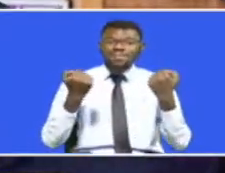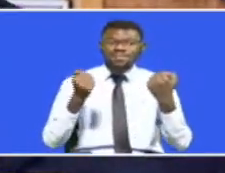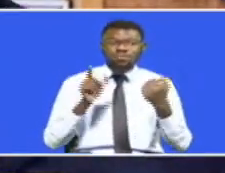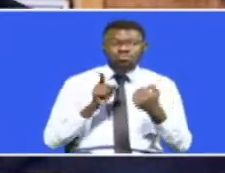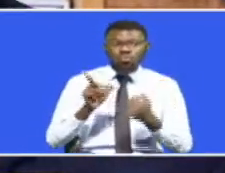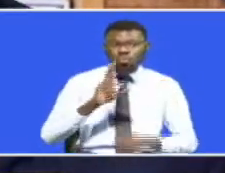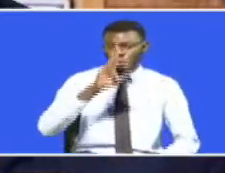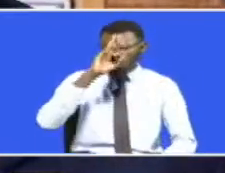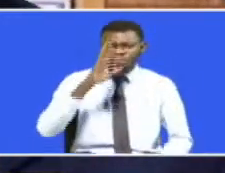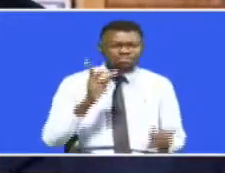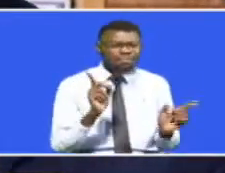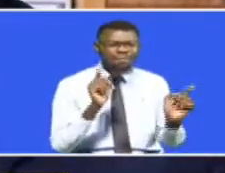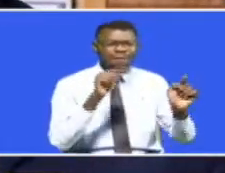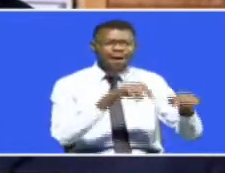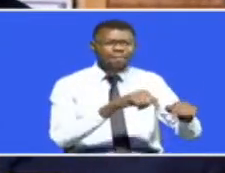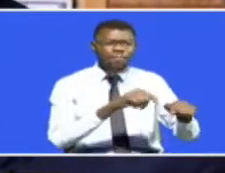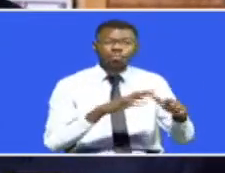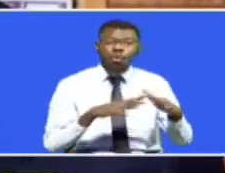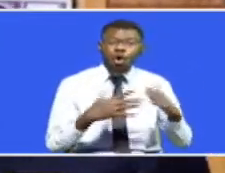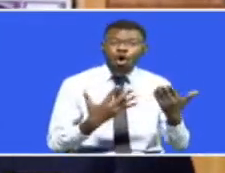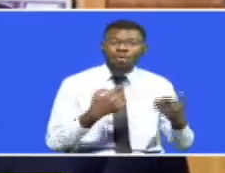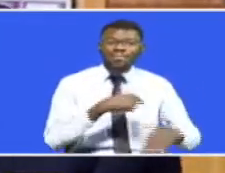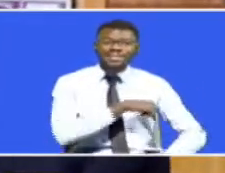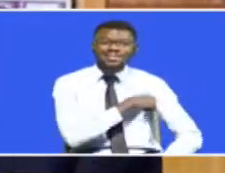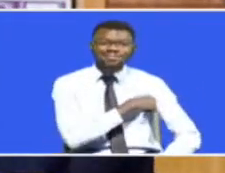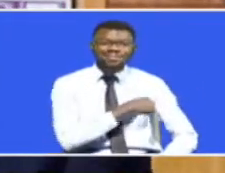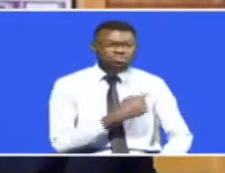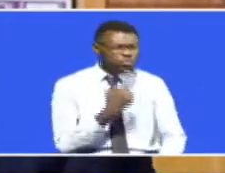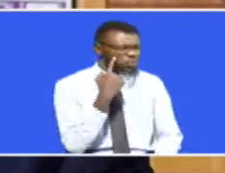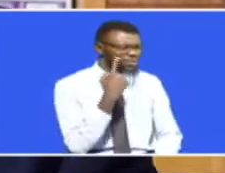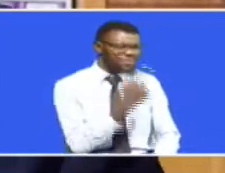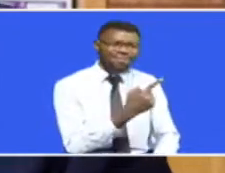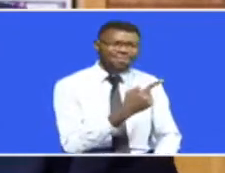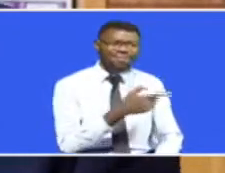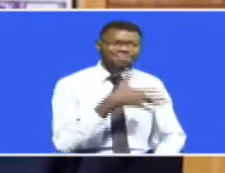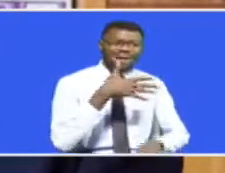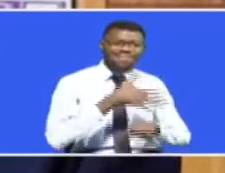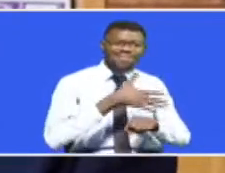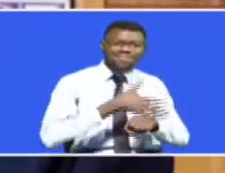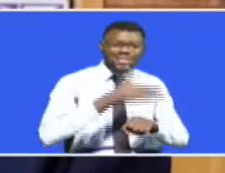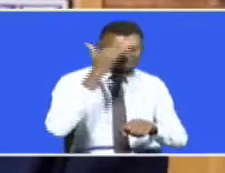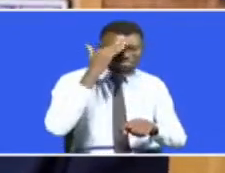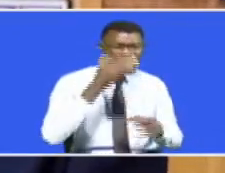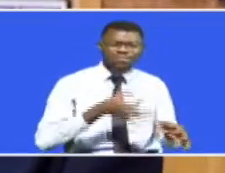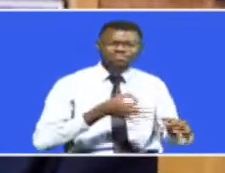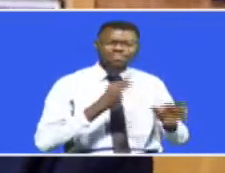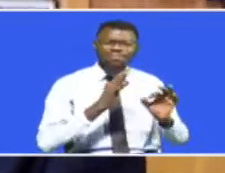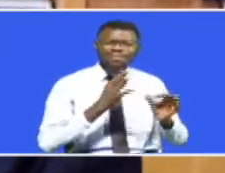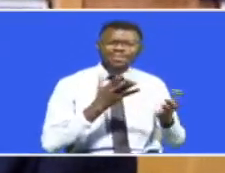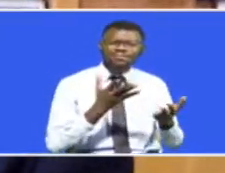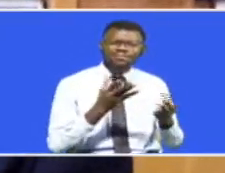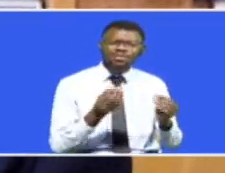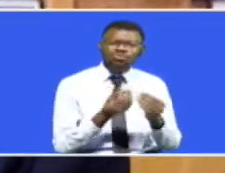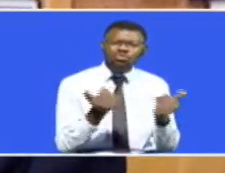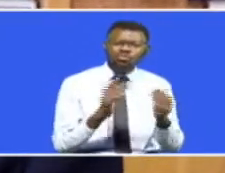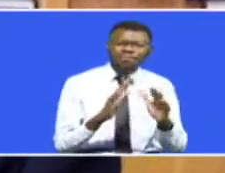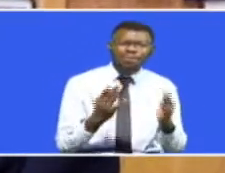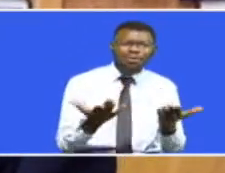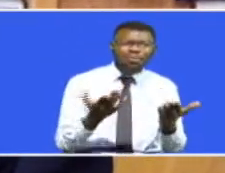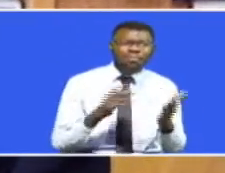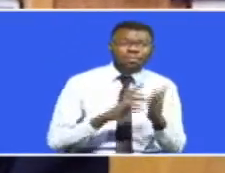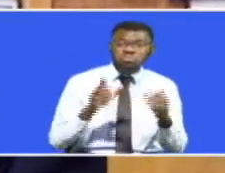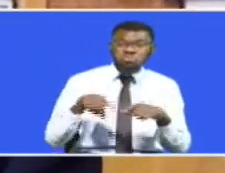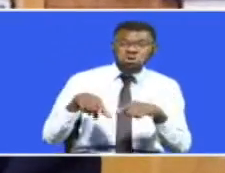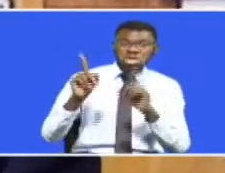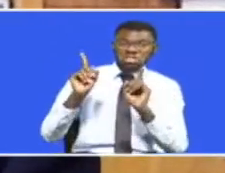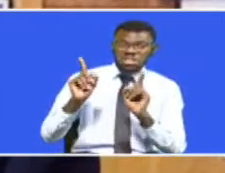there and you are a chief or national chief, and there is illicit brewing happening, then what are we saying? Then it's saying that you are